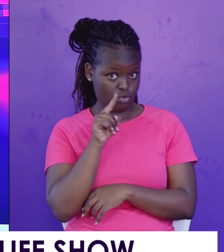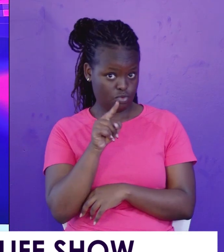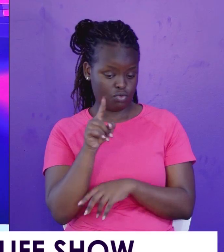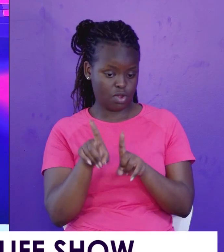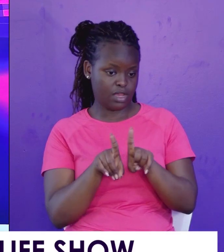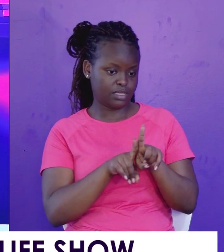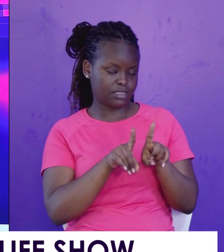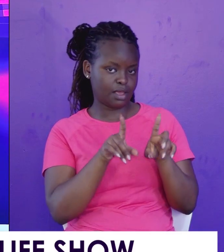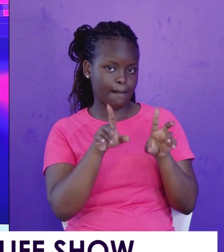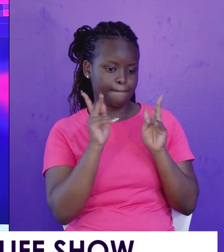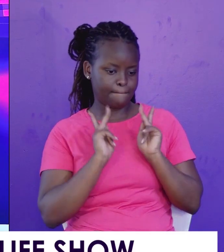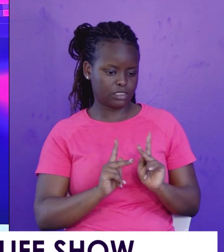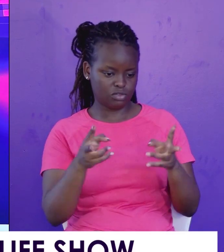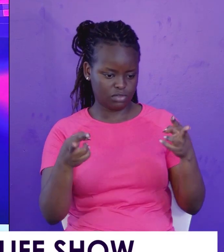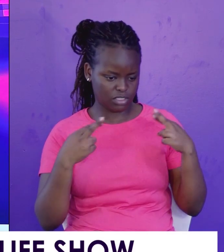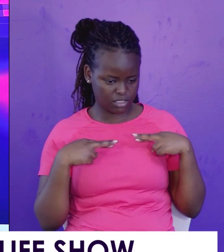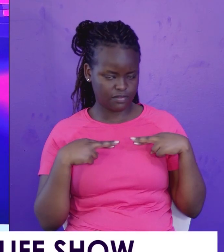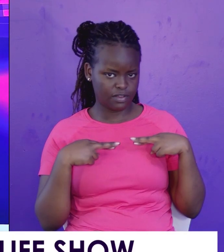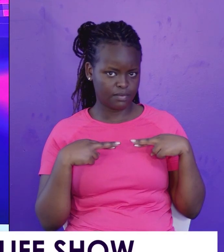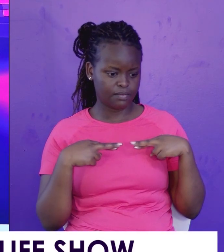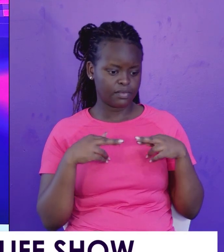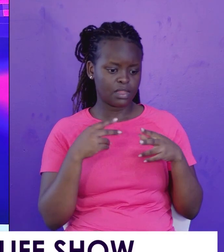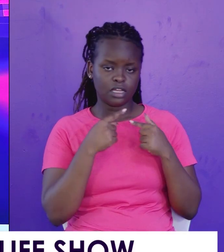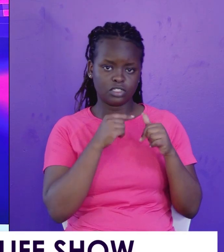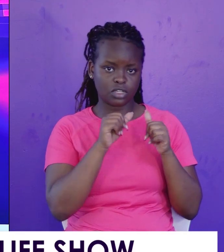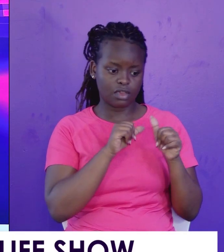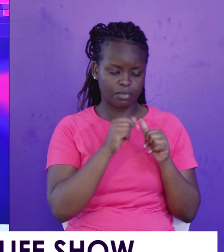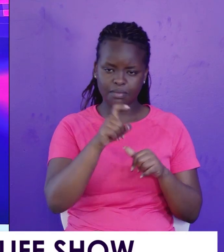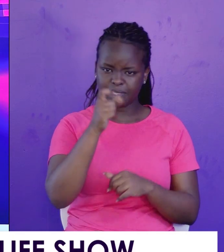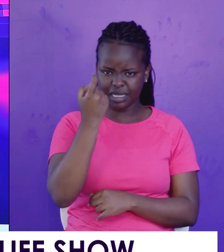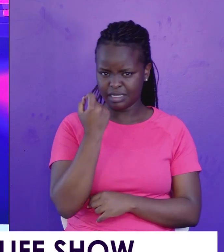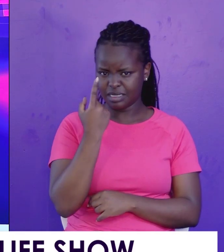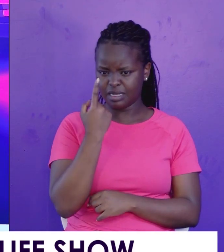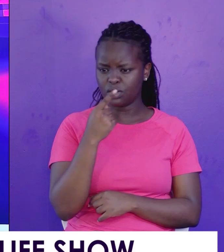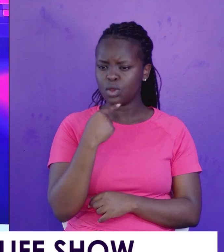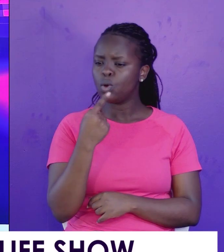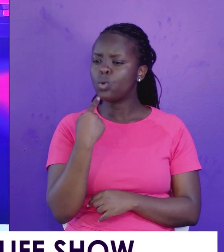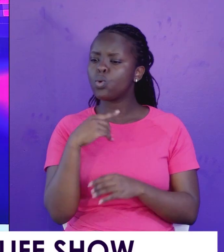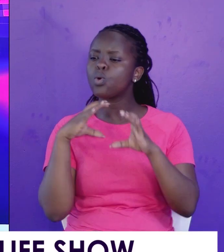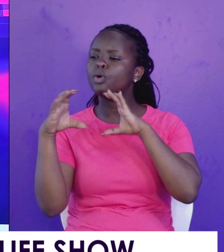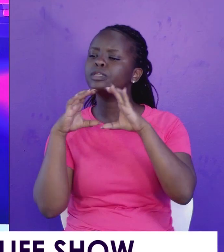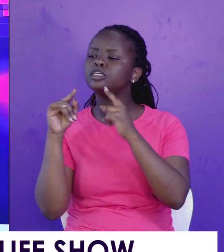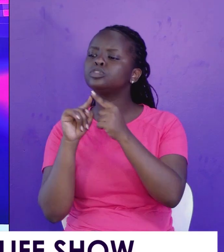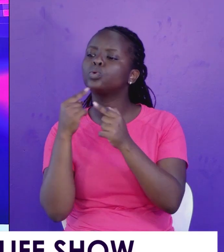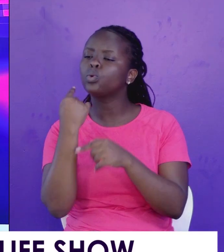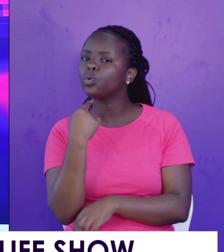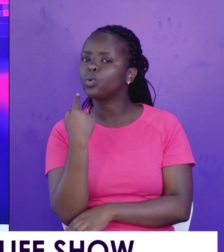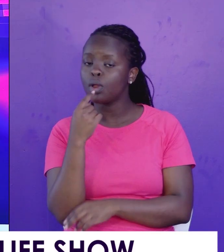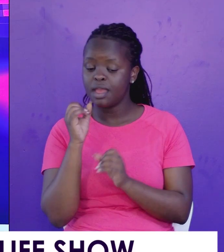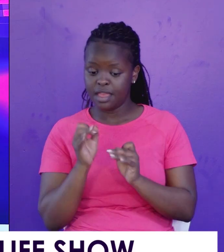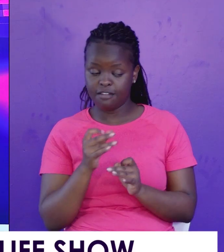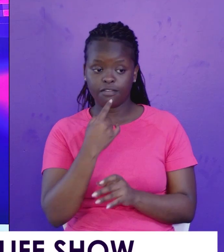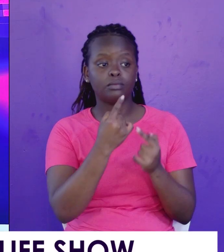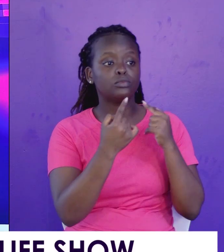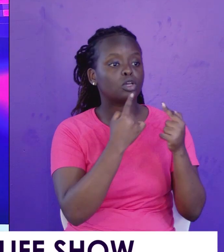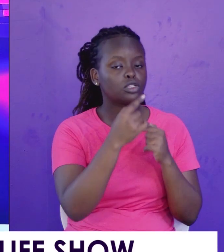receiving. In that case, you are talking about empathy. You must understand the person you're communicating to. Okay. If I'm talking to Jonah